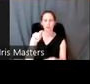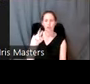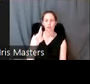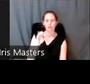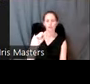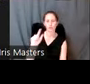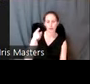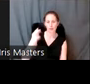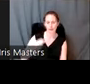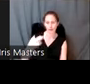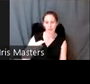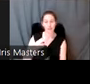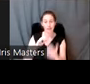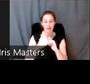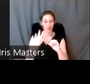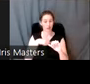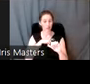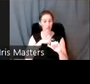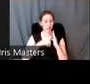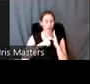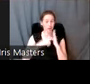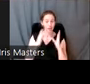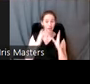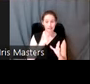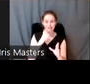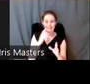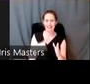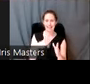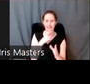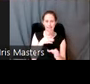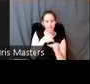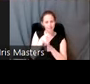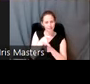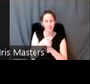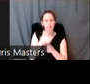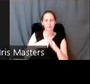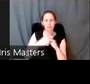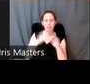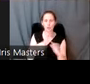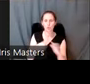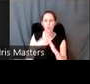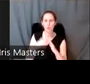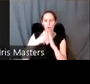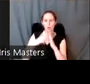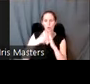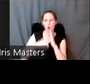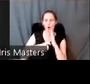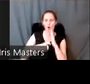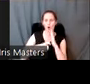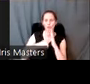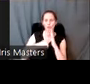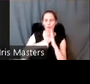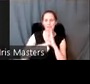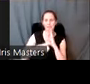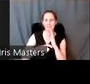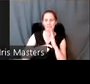for engaging with tribal heritage? And how can we as archaeologists and as a discipline begin to do archaeology in a good